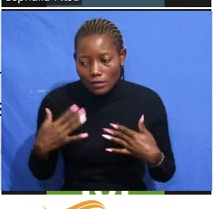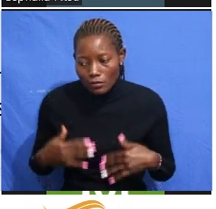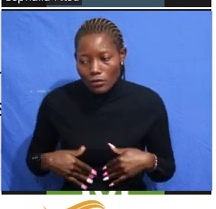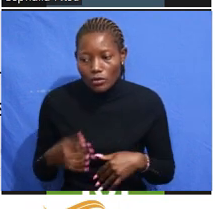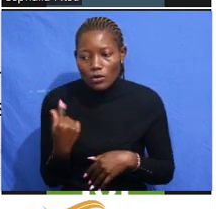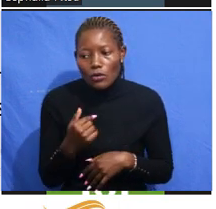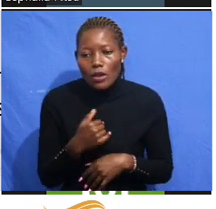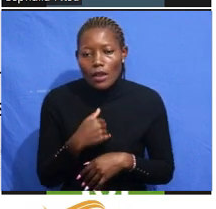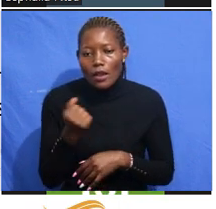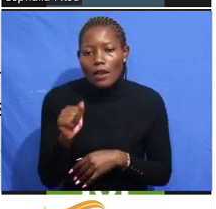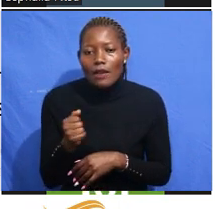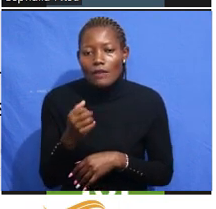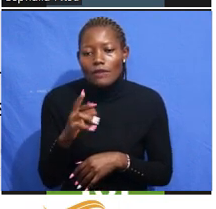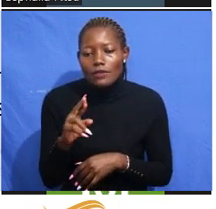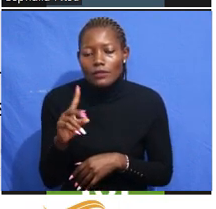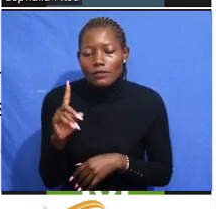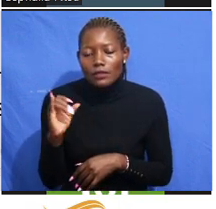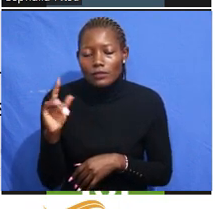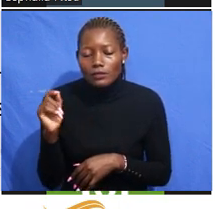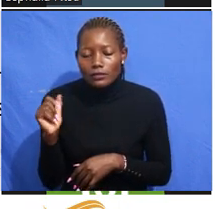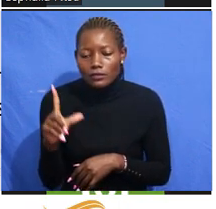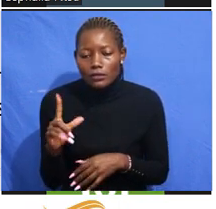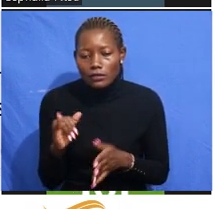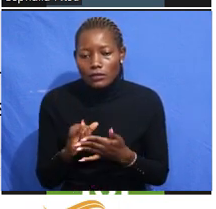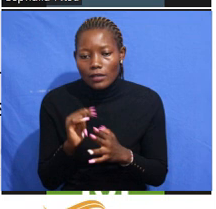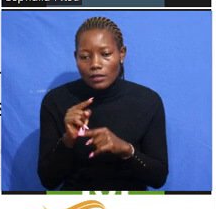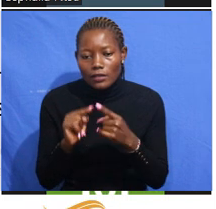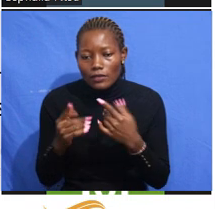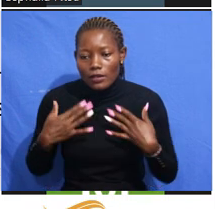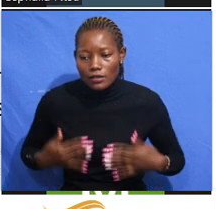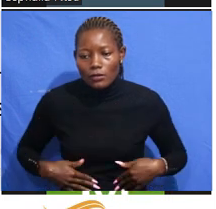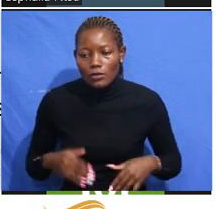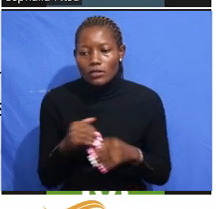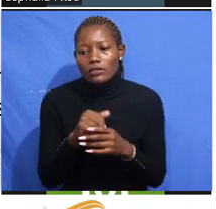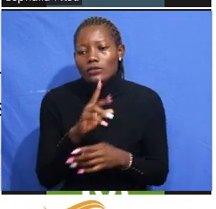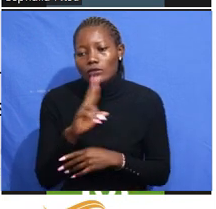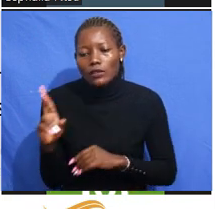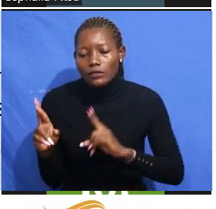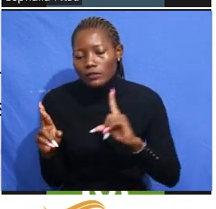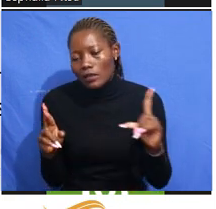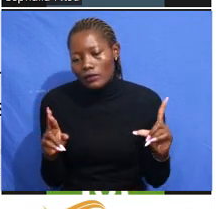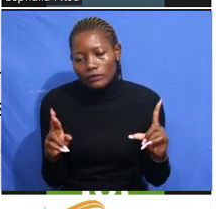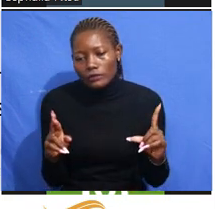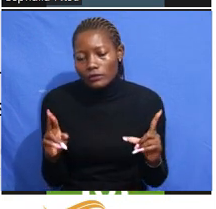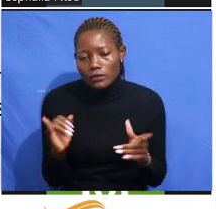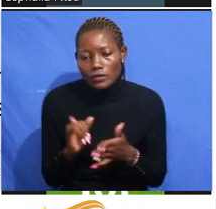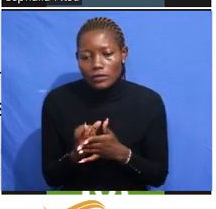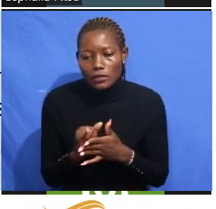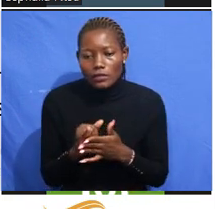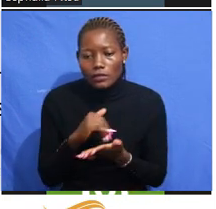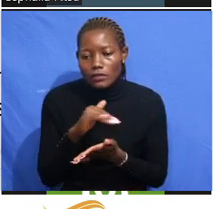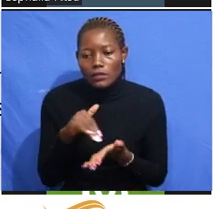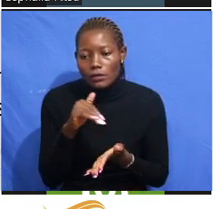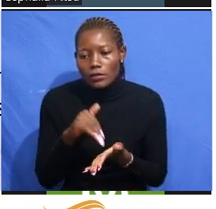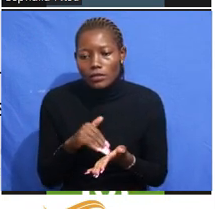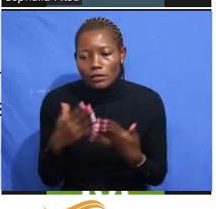the sagittal plane that divides the body vertically into right and left. That is the midsection. The body